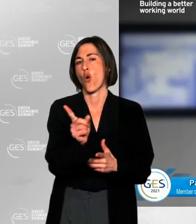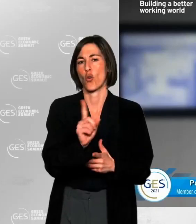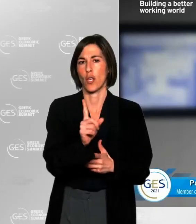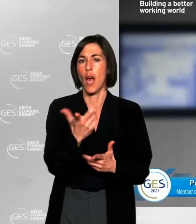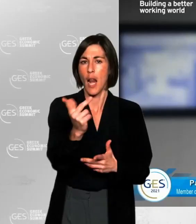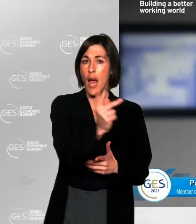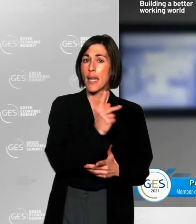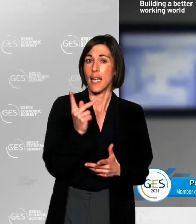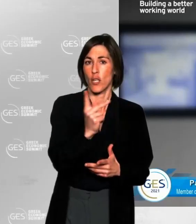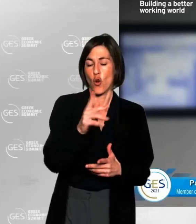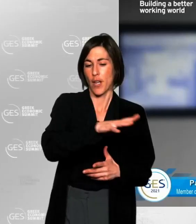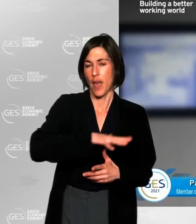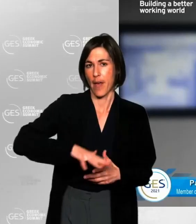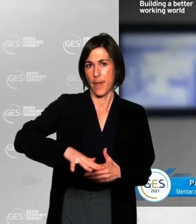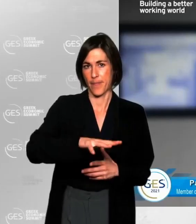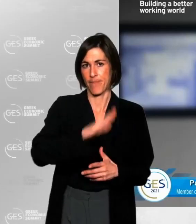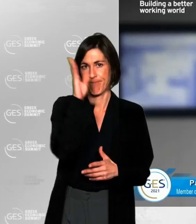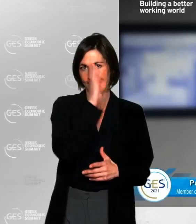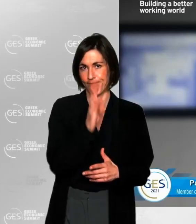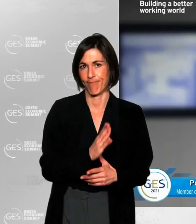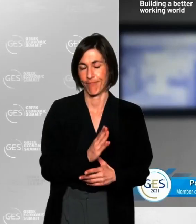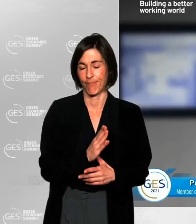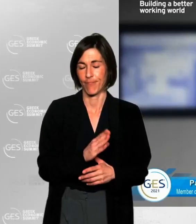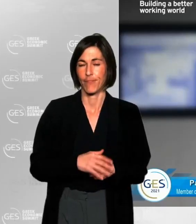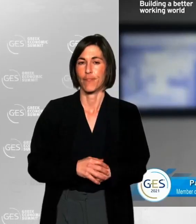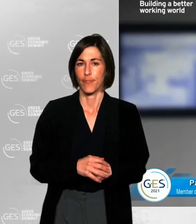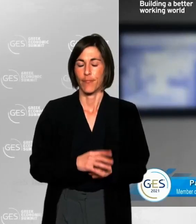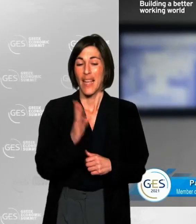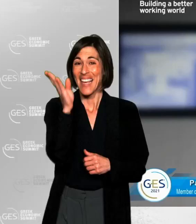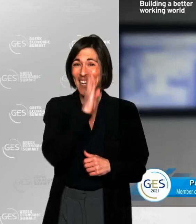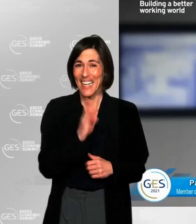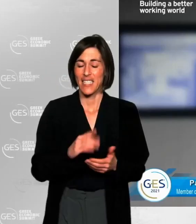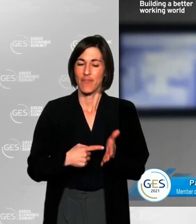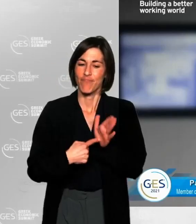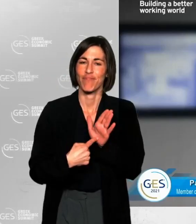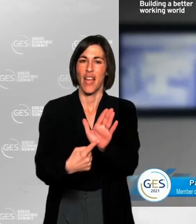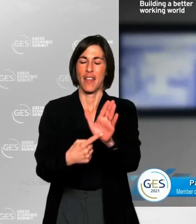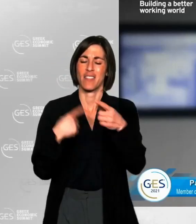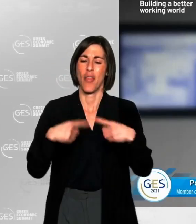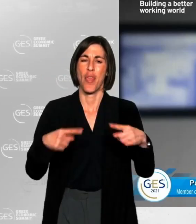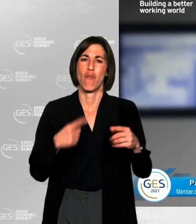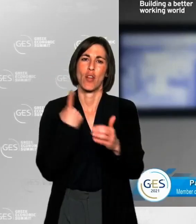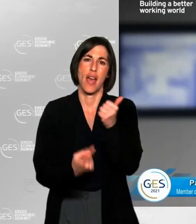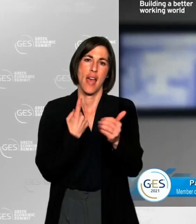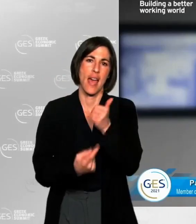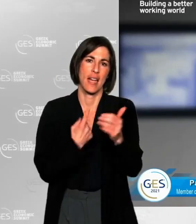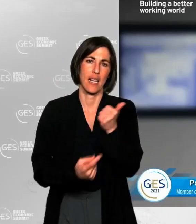unearthed structural deficiencies in several critical sectors of our economy. Deficiencies which